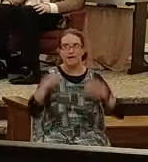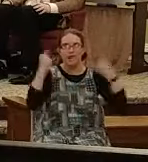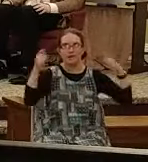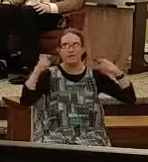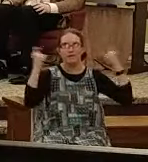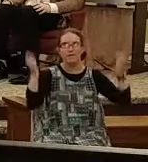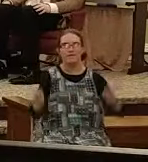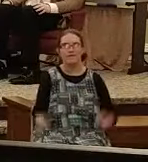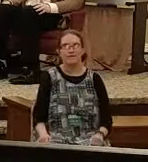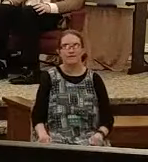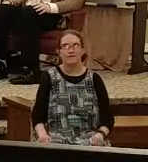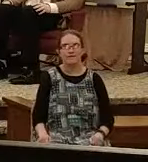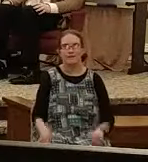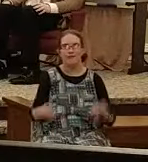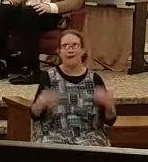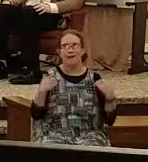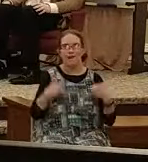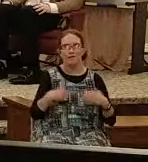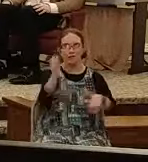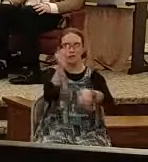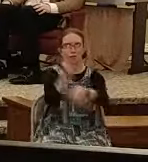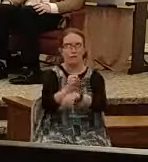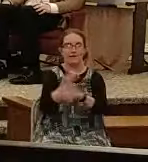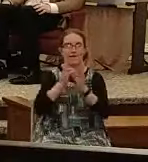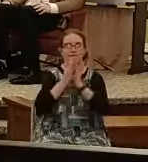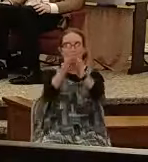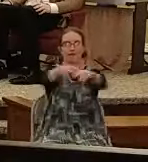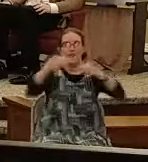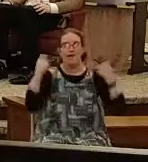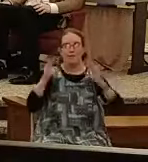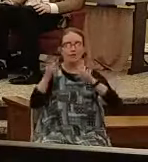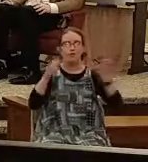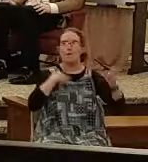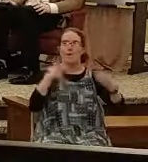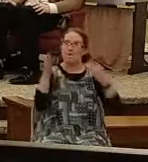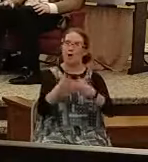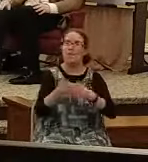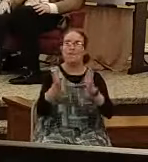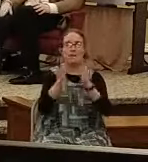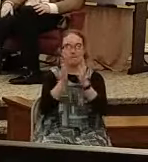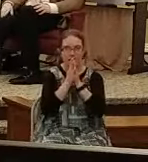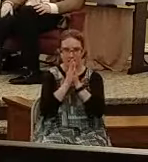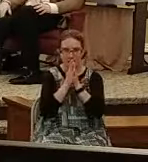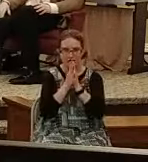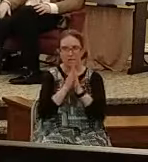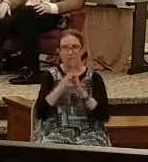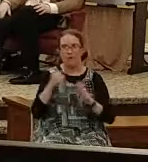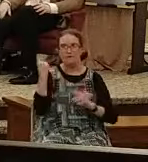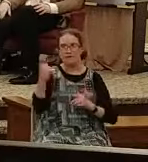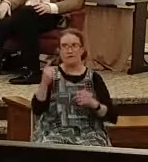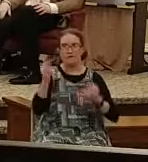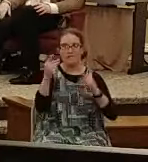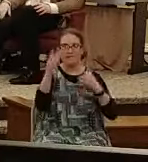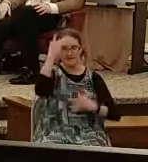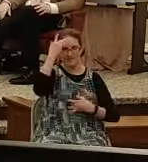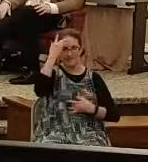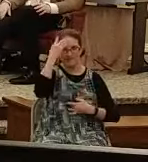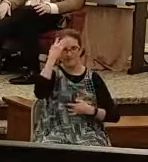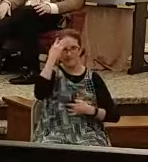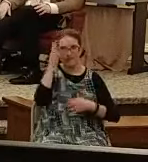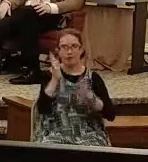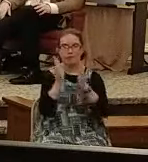Hallelujah. Amen. Now I have to operate in faith because I have to do my part if I'm going to be praying for somebody that's sick. I have to operate in